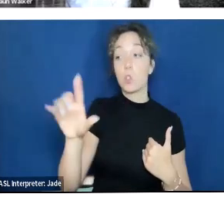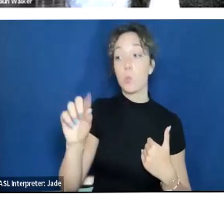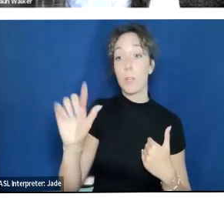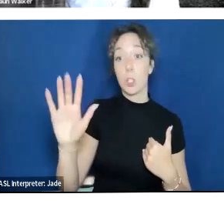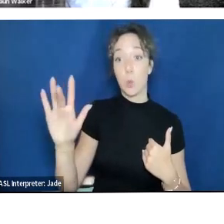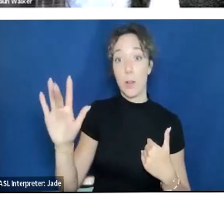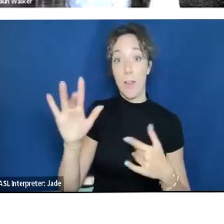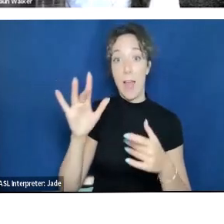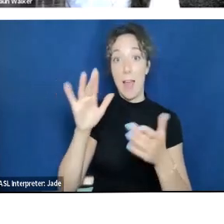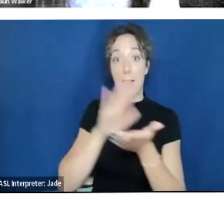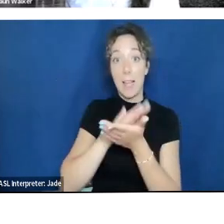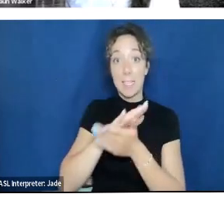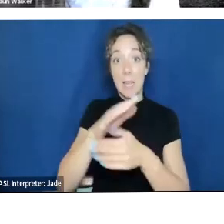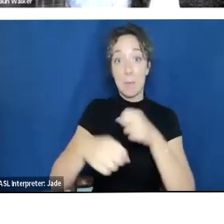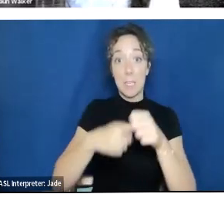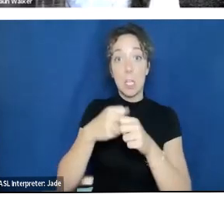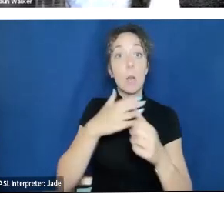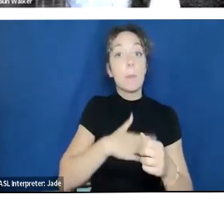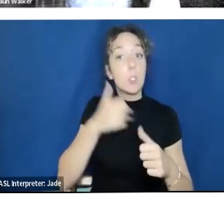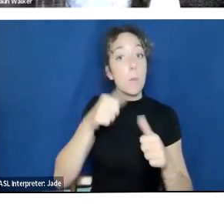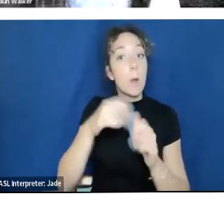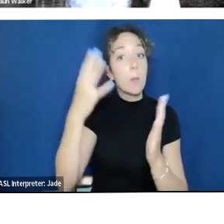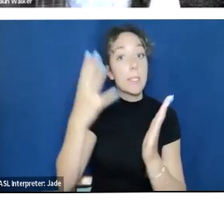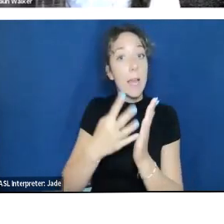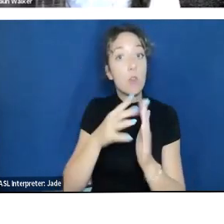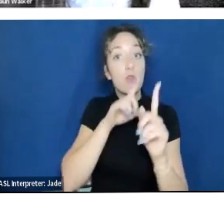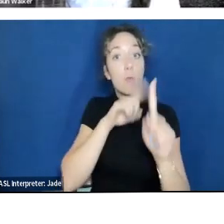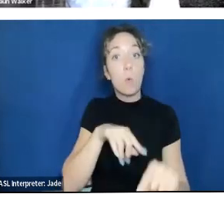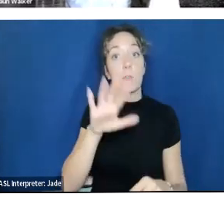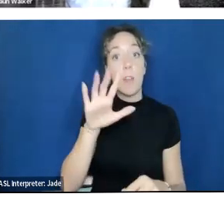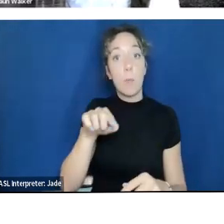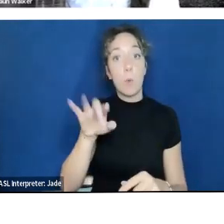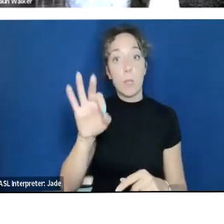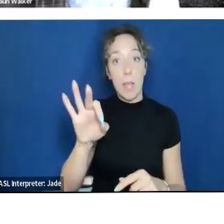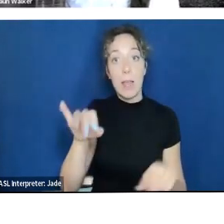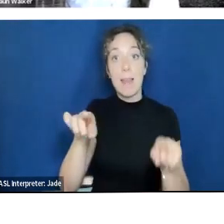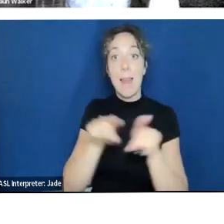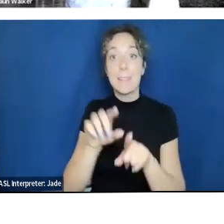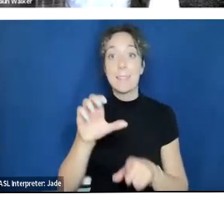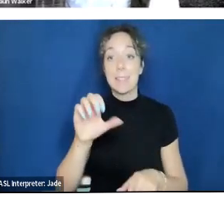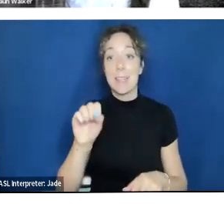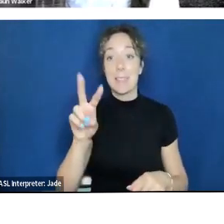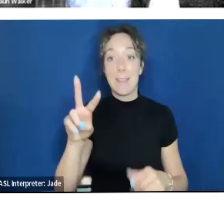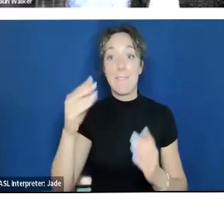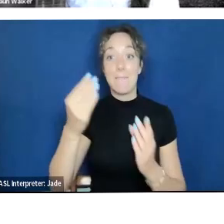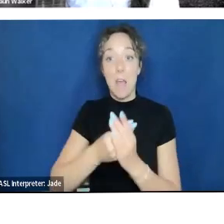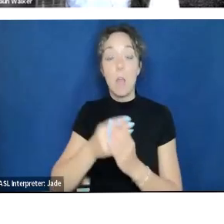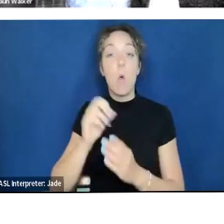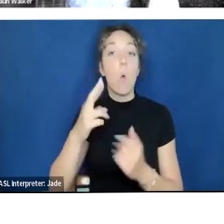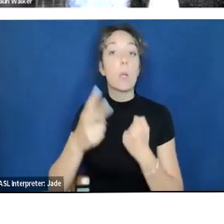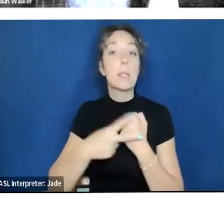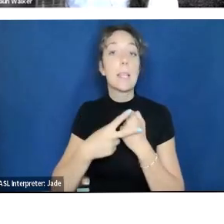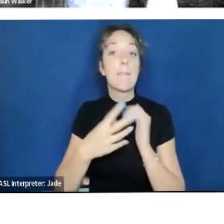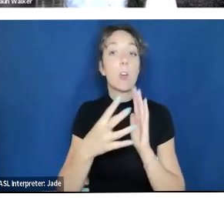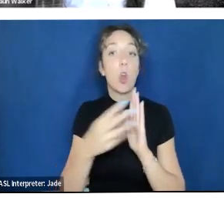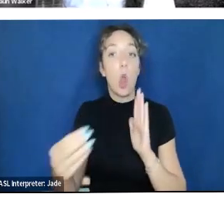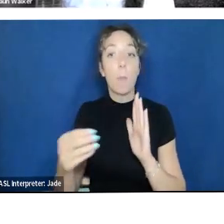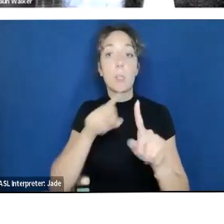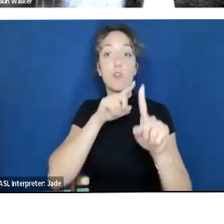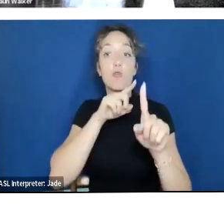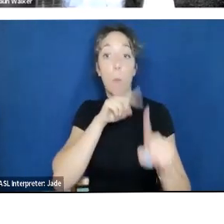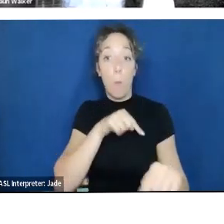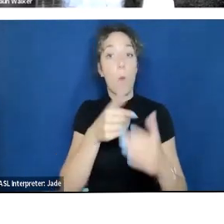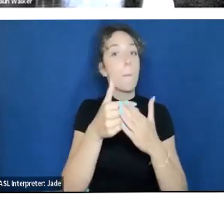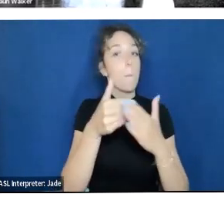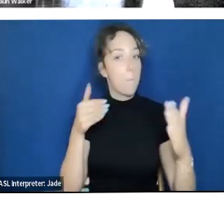download reports 5.9 as the CSV file or save a copy of the report prior to June